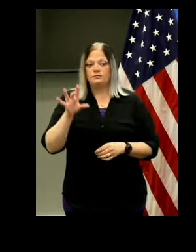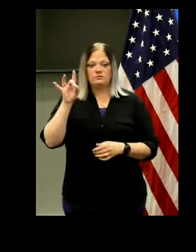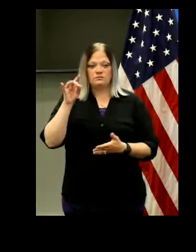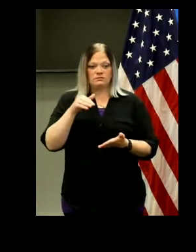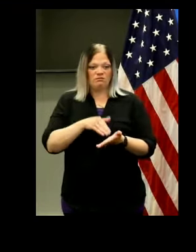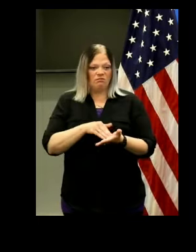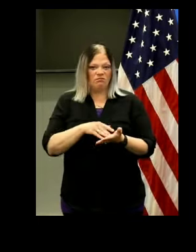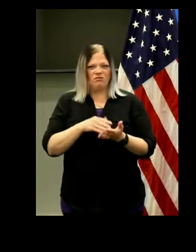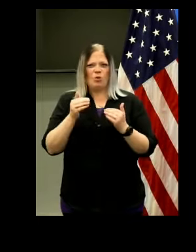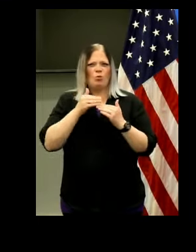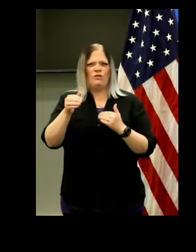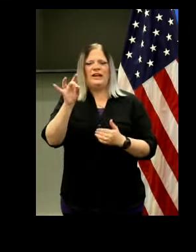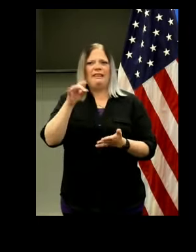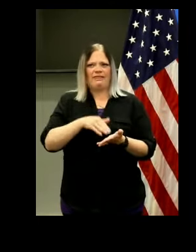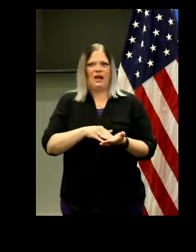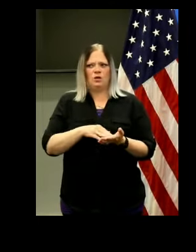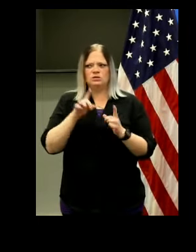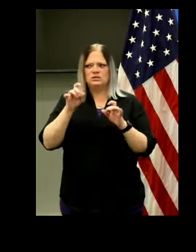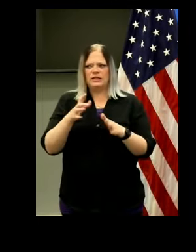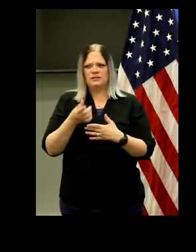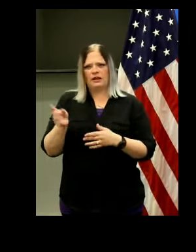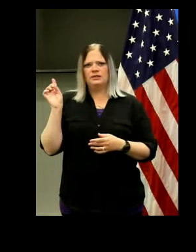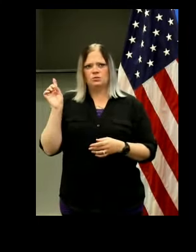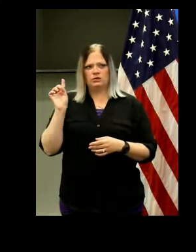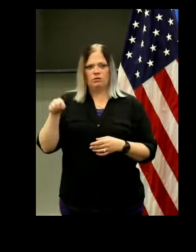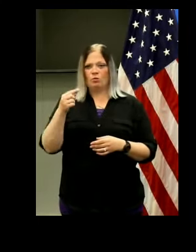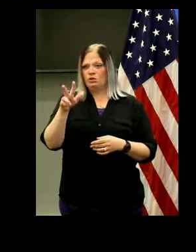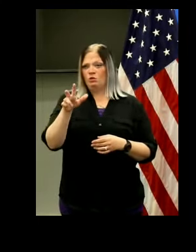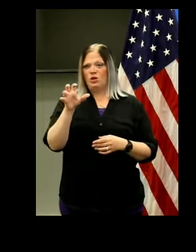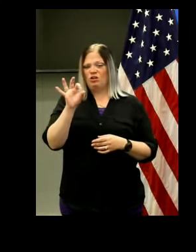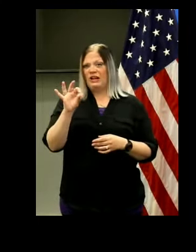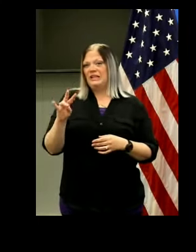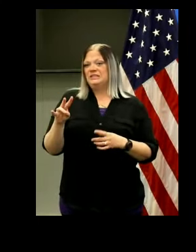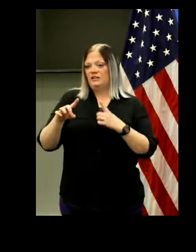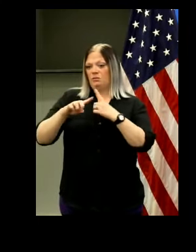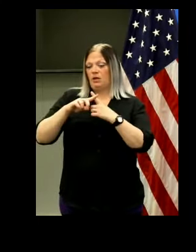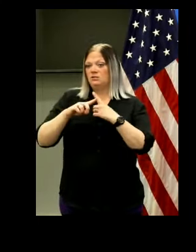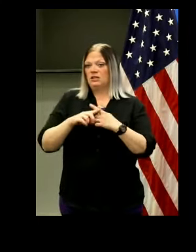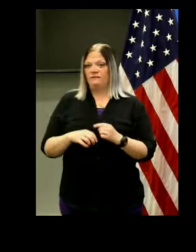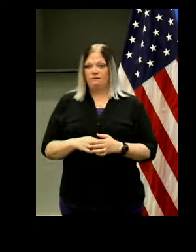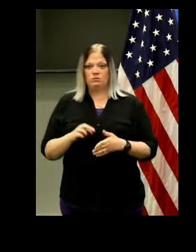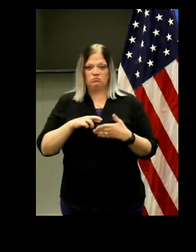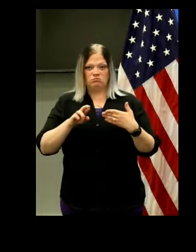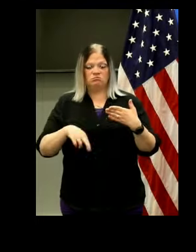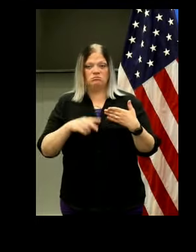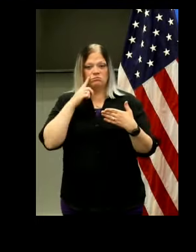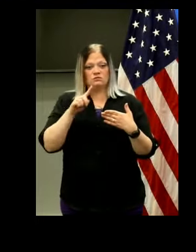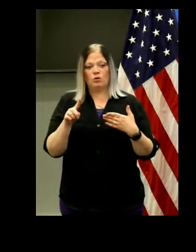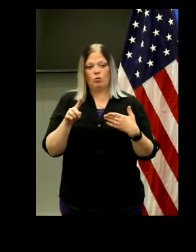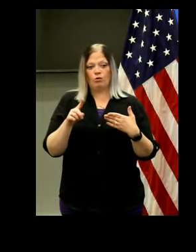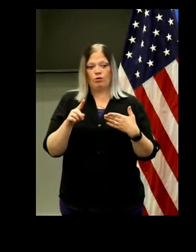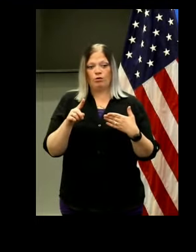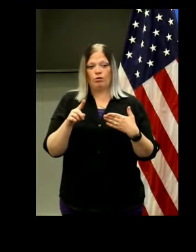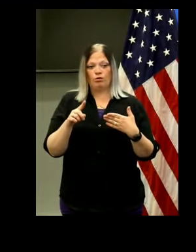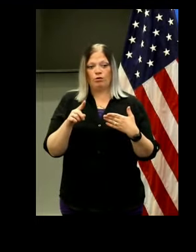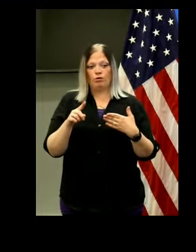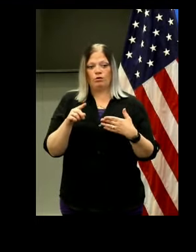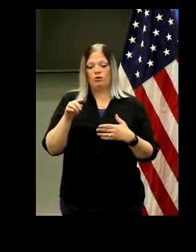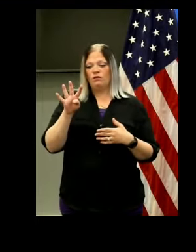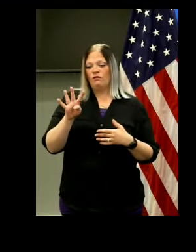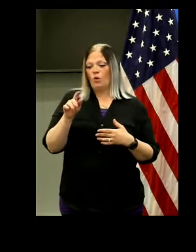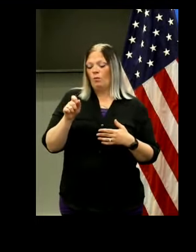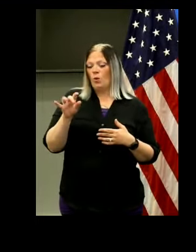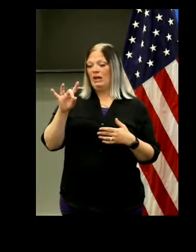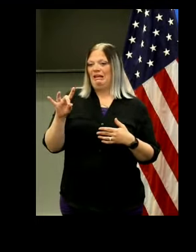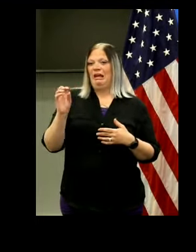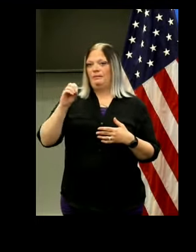8,000 or more than 8,000 were tested last week, and only 397 tested positive for a rate of